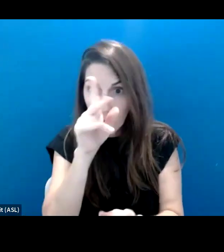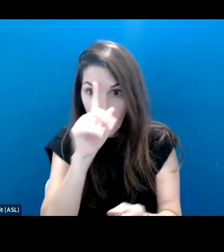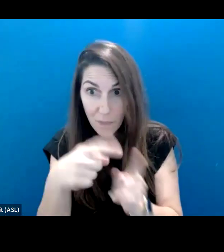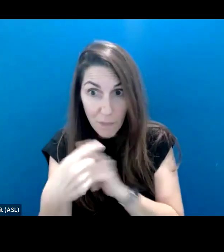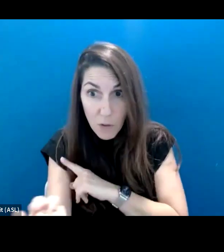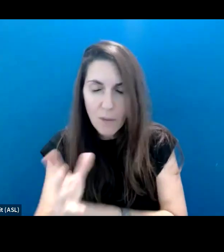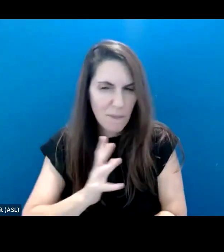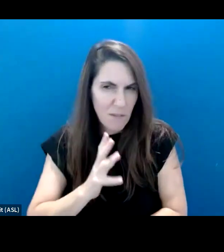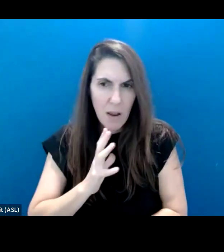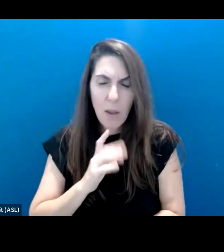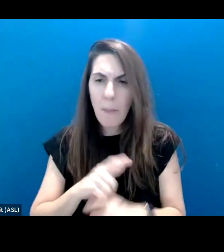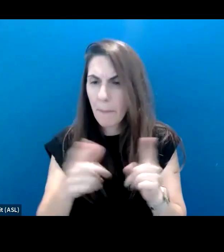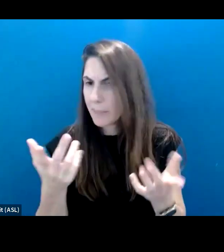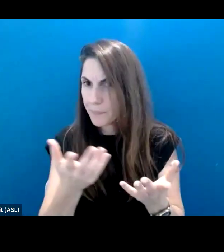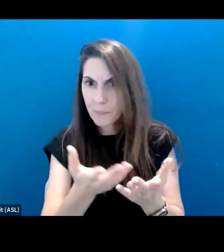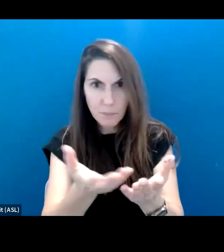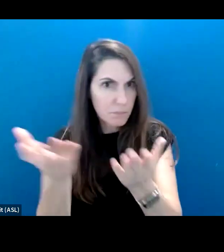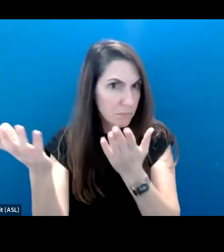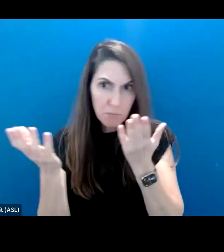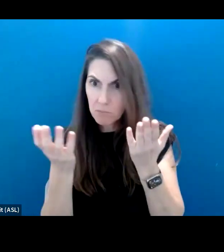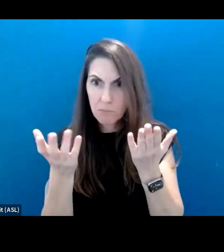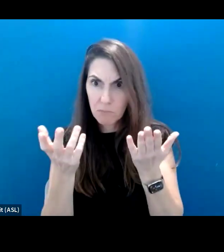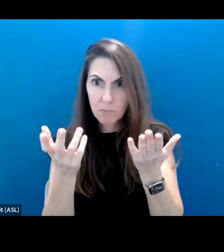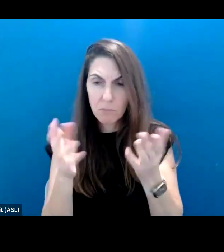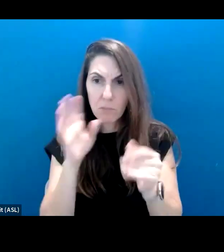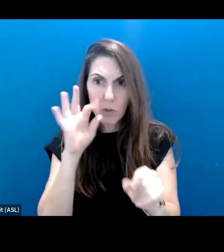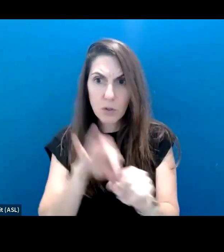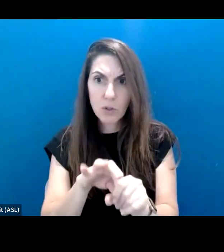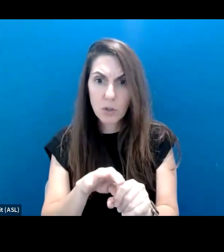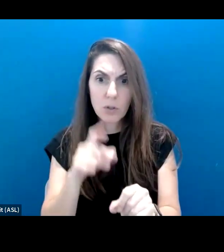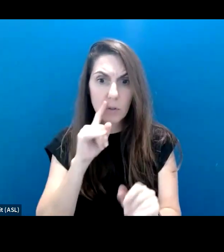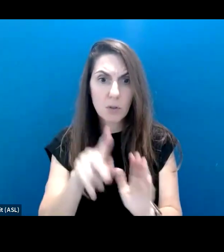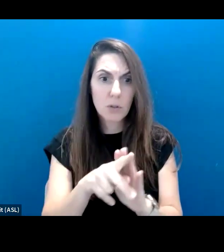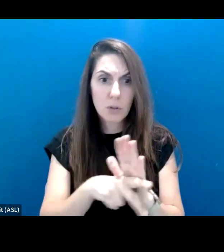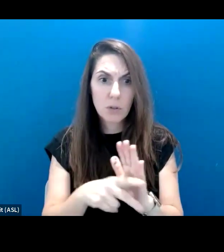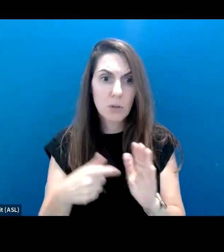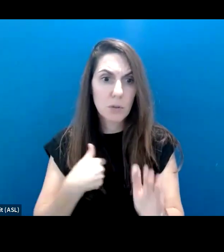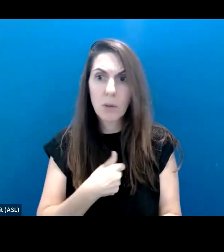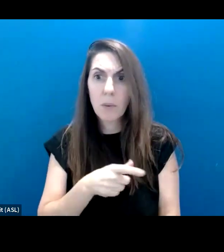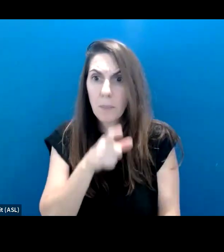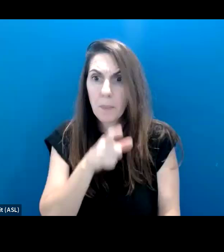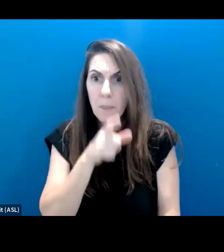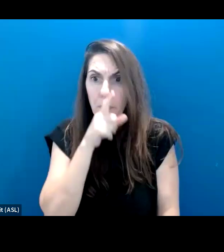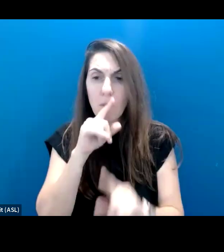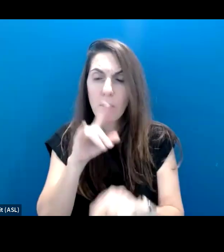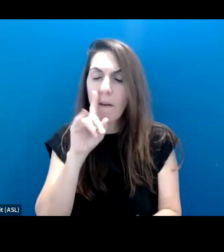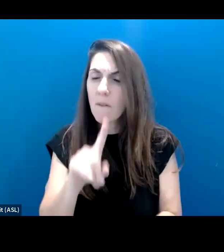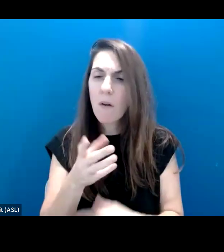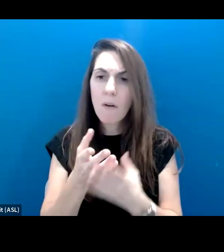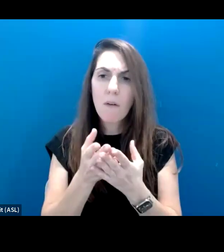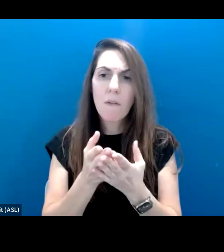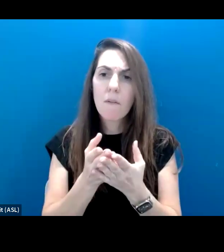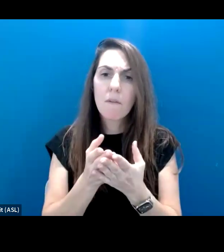totally fine. We are not going to, as a policy, we will not respond to verbal comments for the